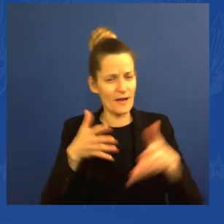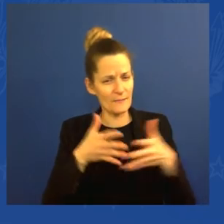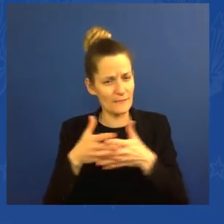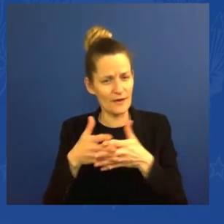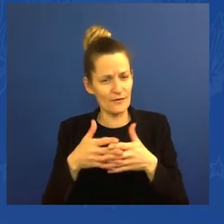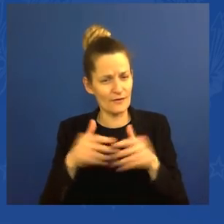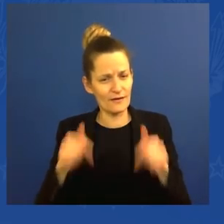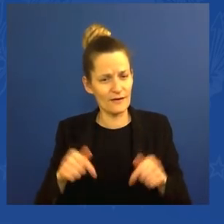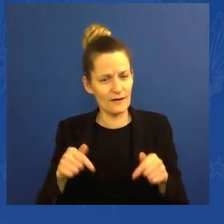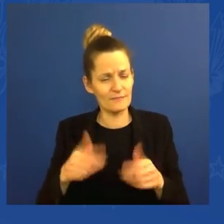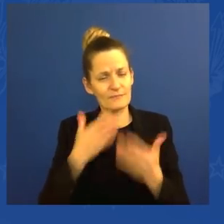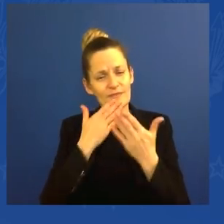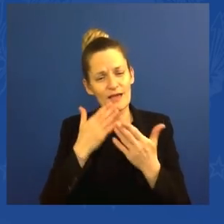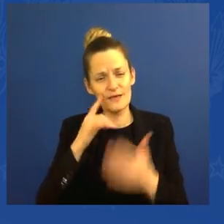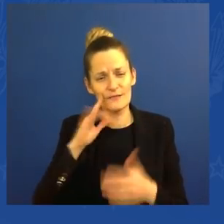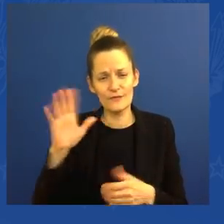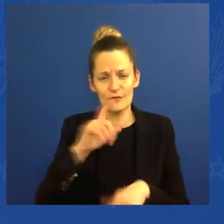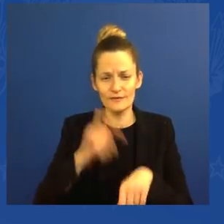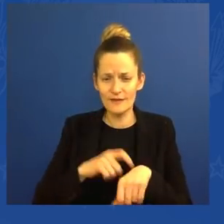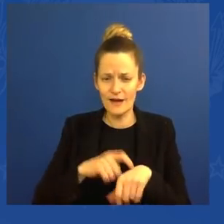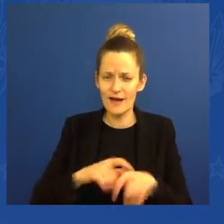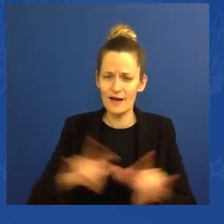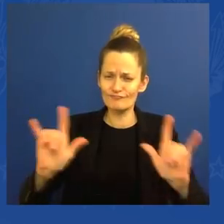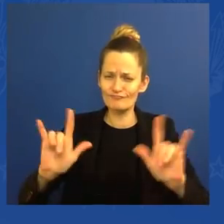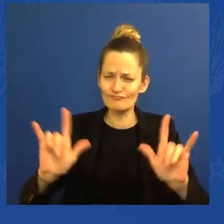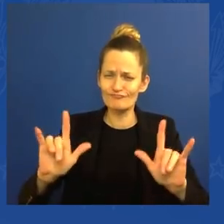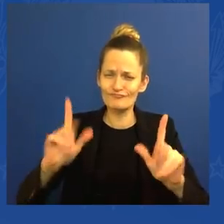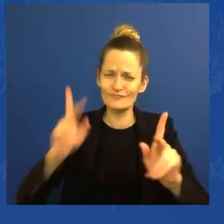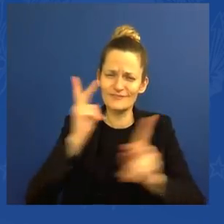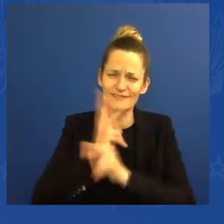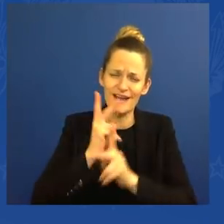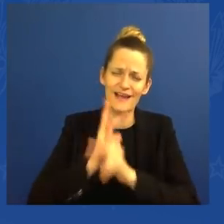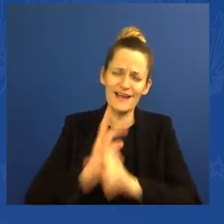at it. Thank you, thank you, thank you.